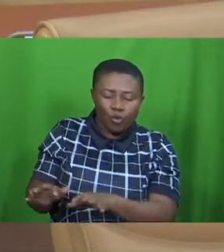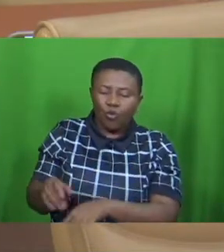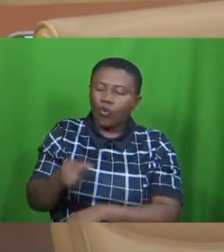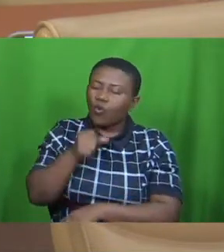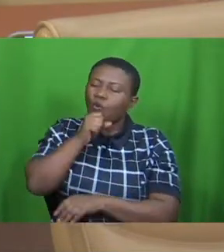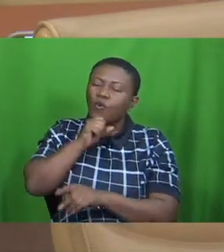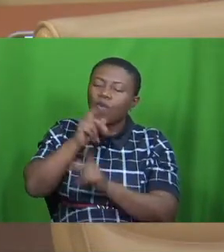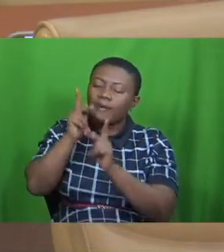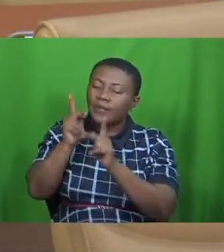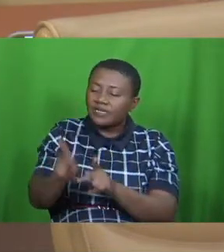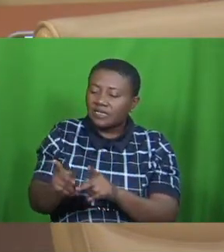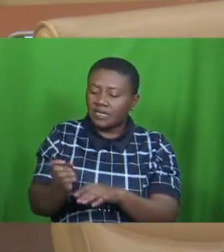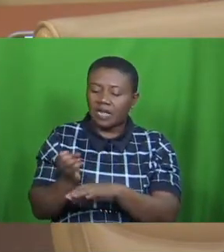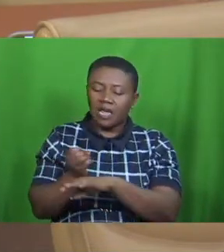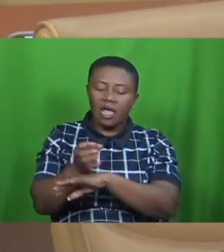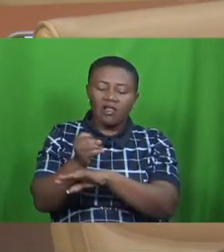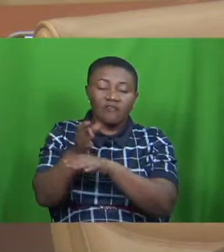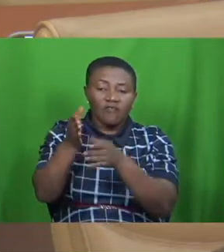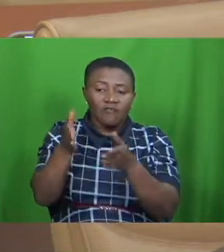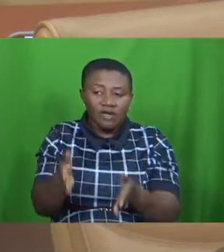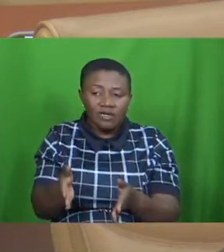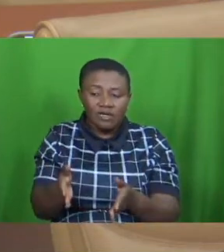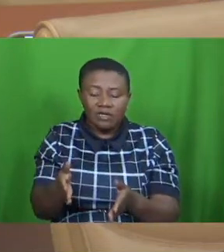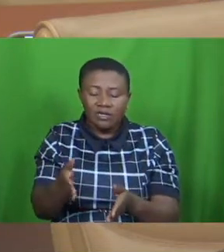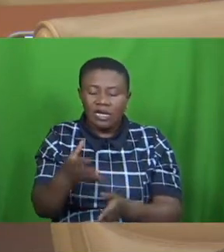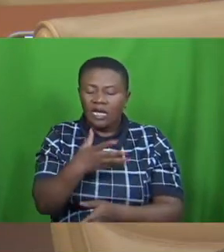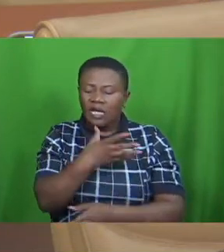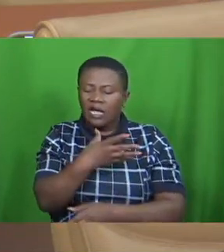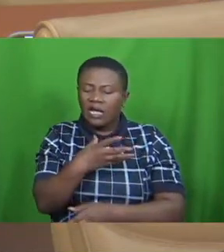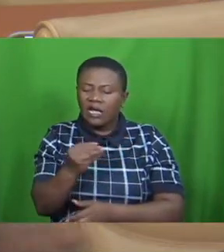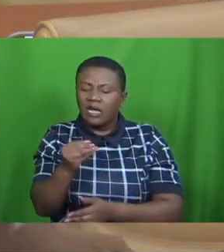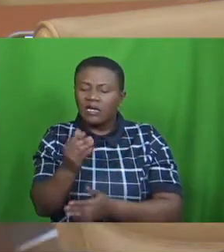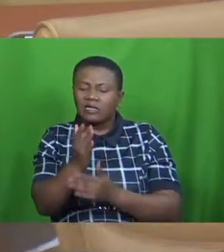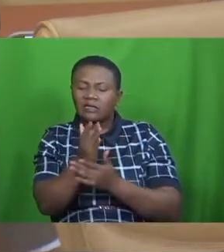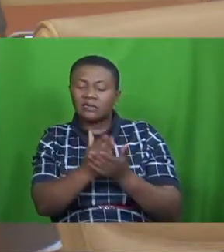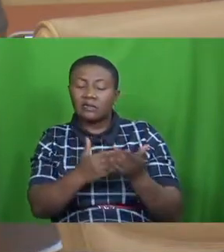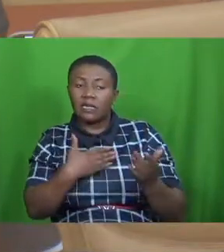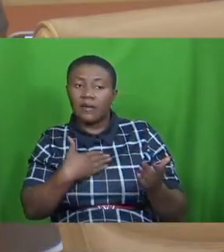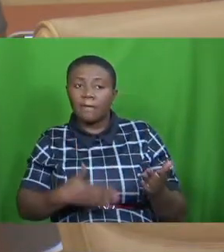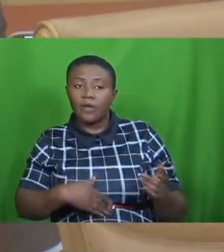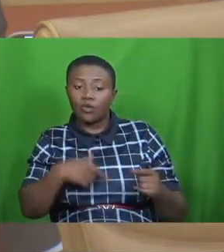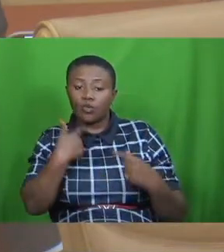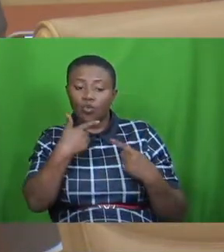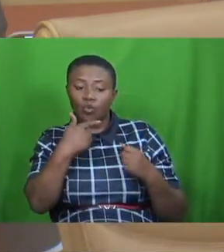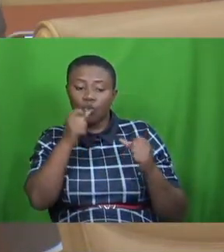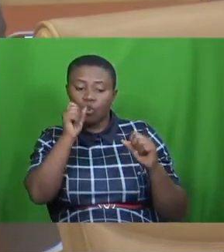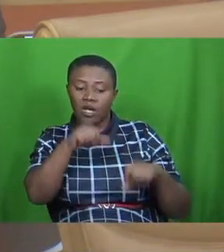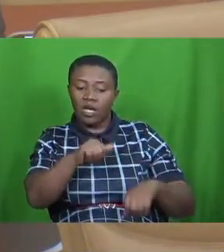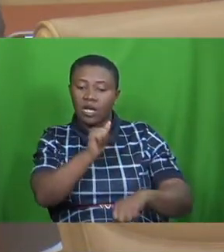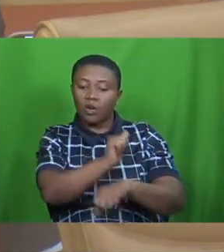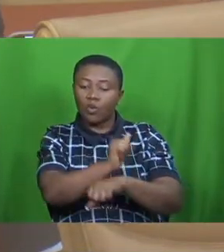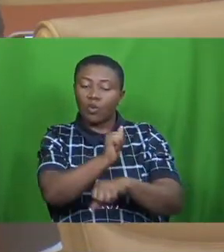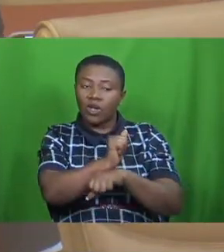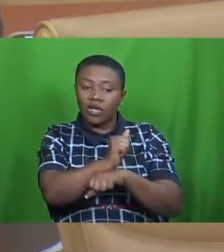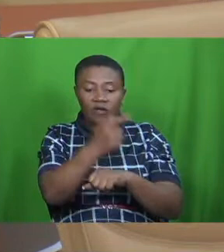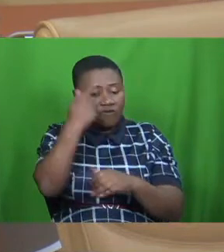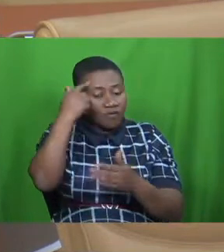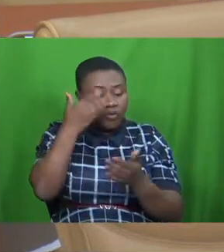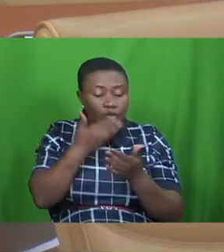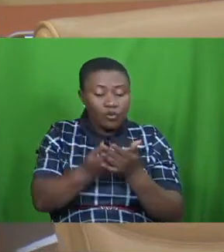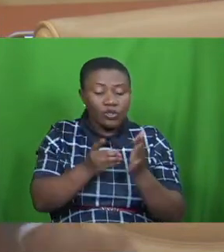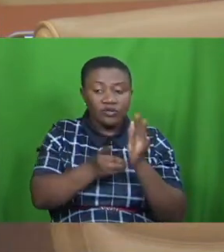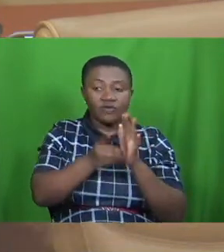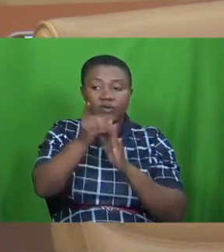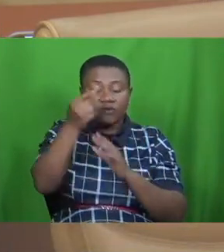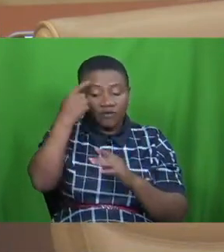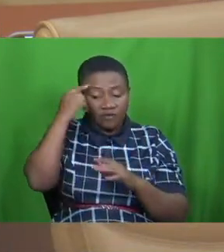advisor, and somebody who worked for the development of his constituency and his people.